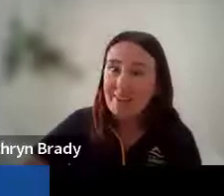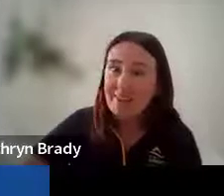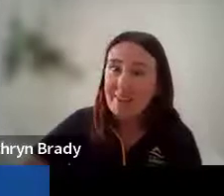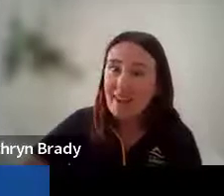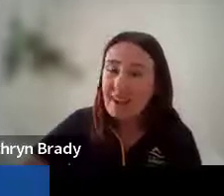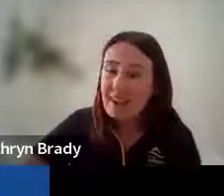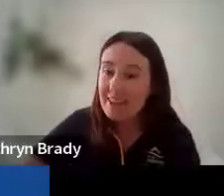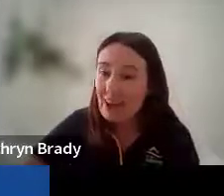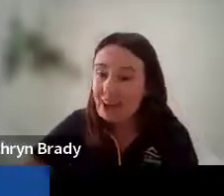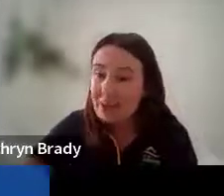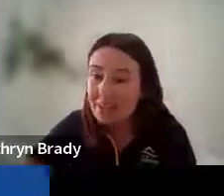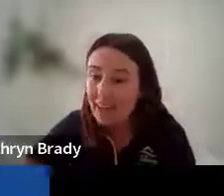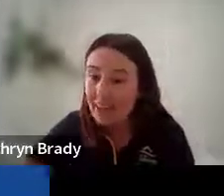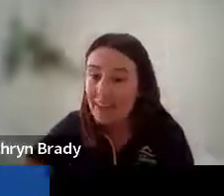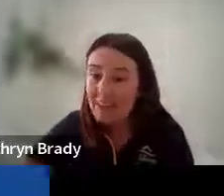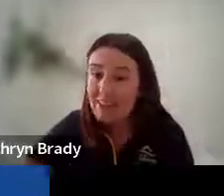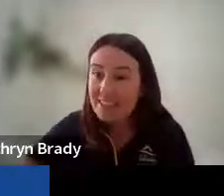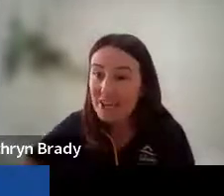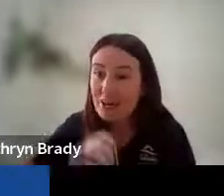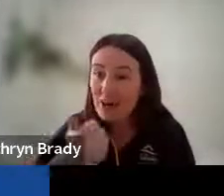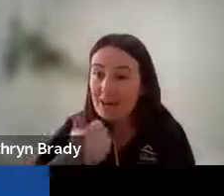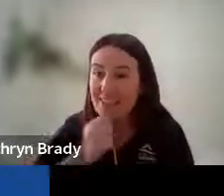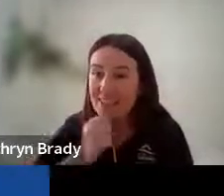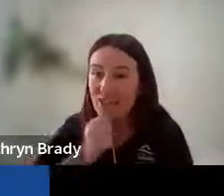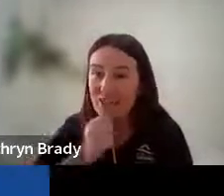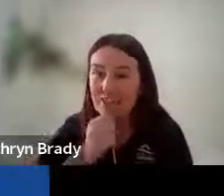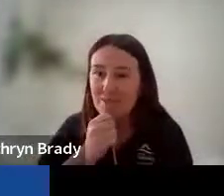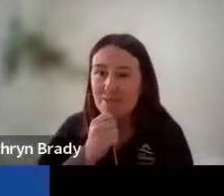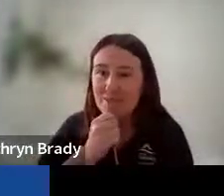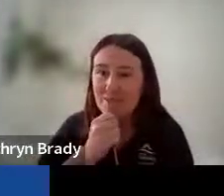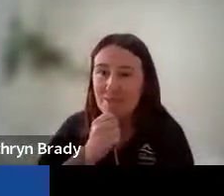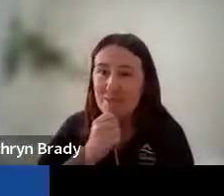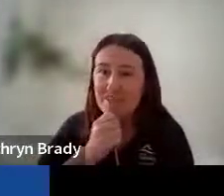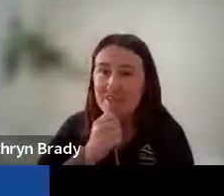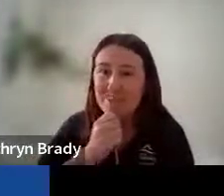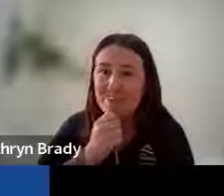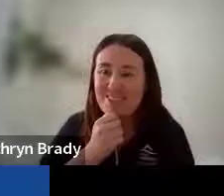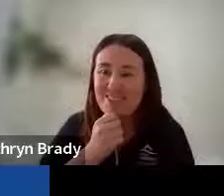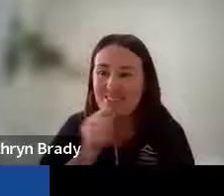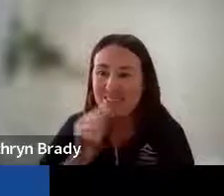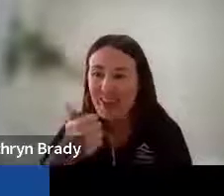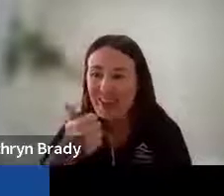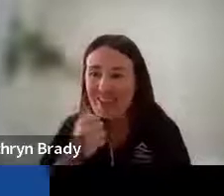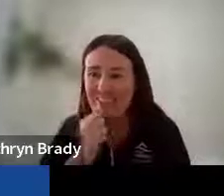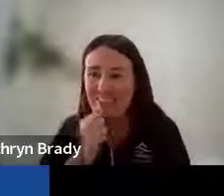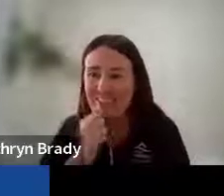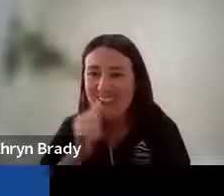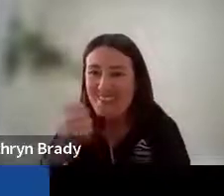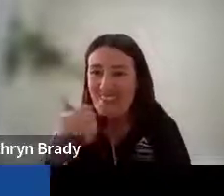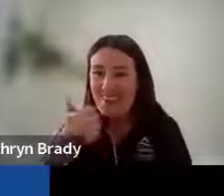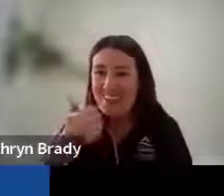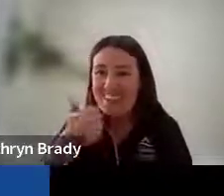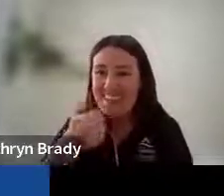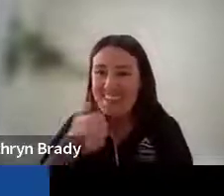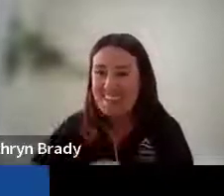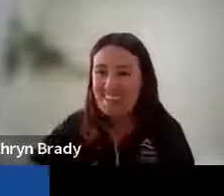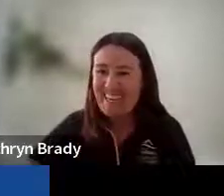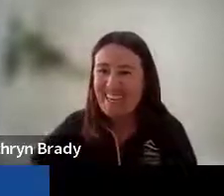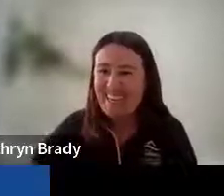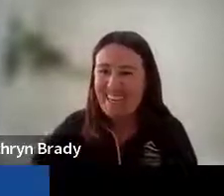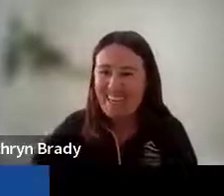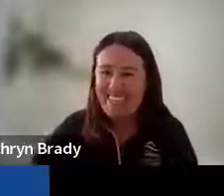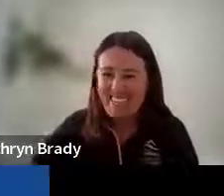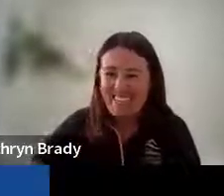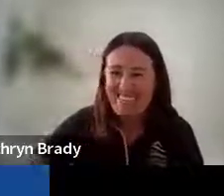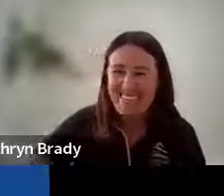me. Anything else, Kat and Cheryl? I can see you turn to the pictures. I think that's it. You're all good?